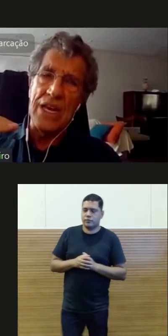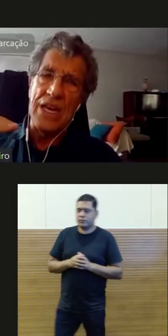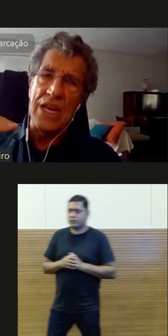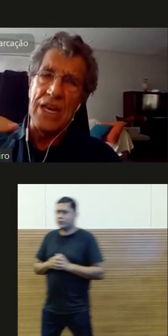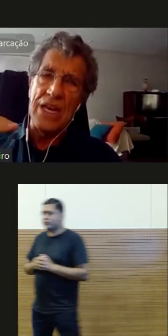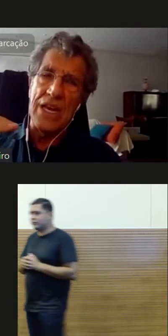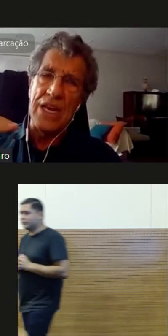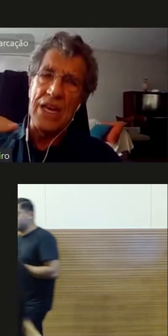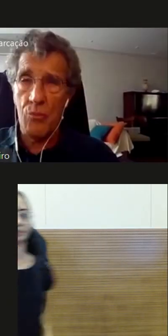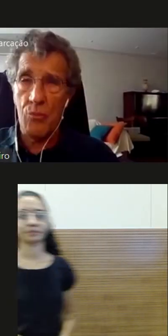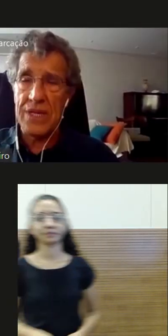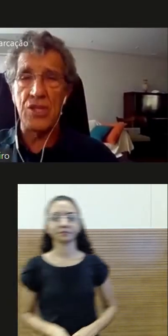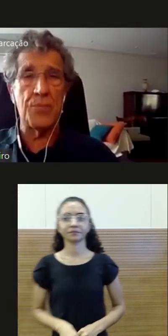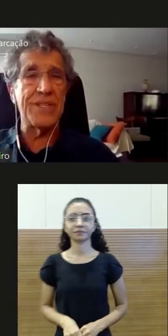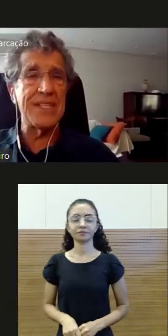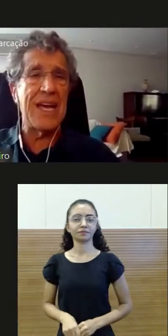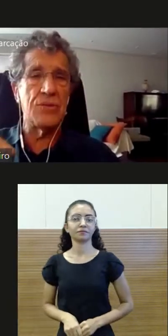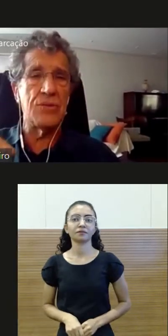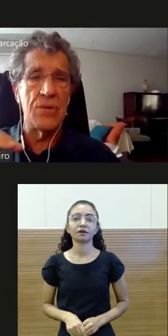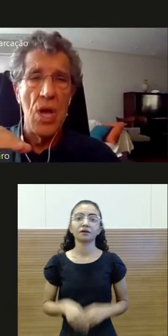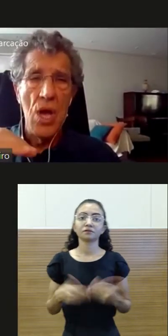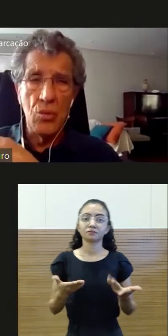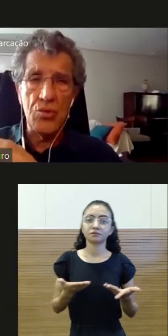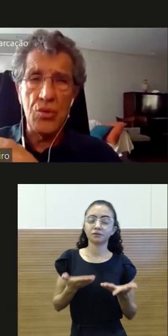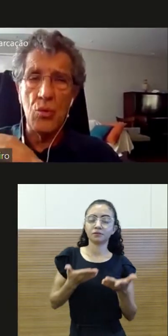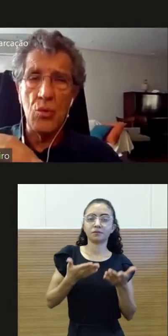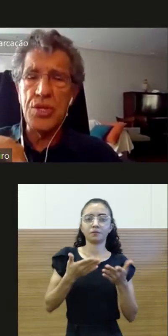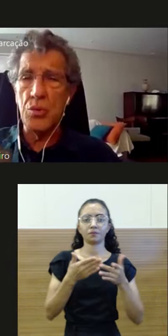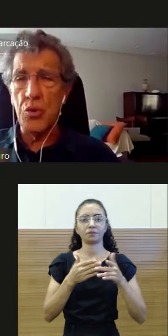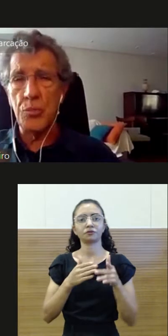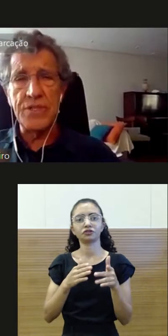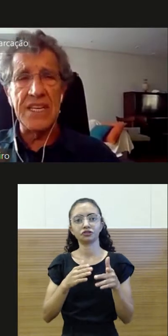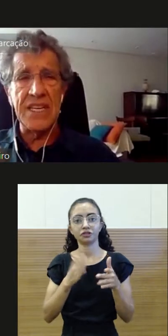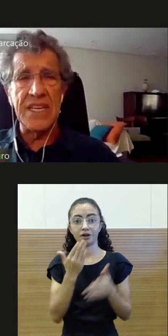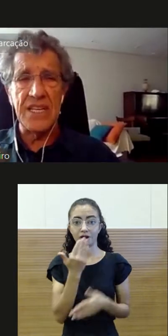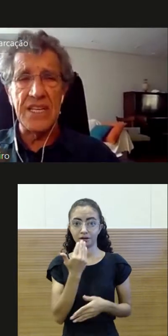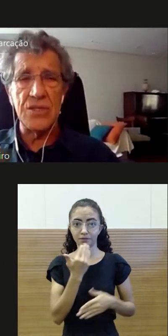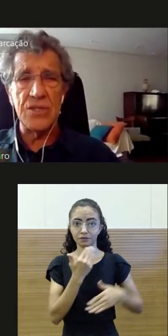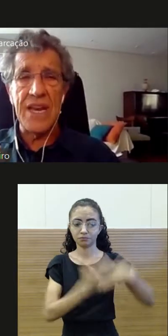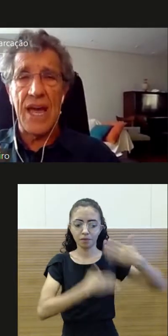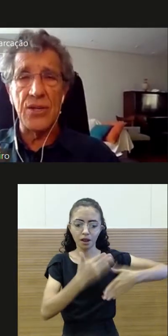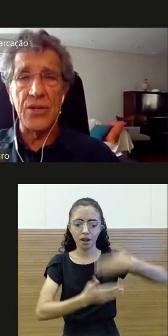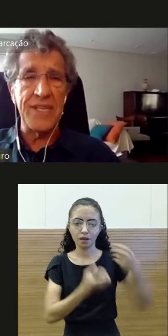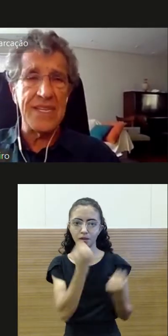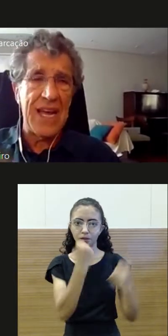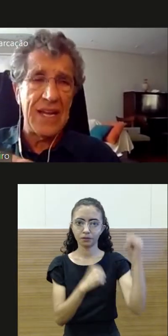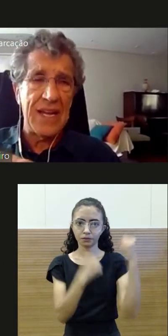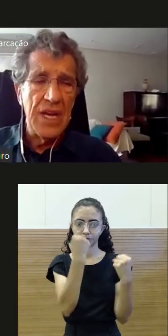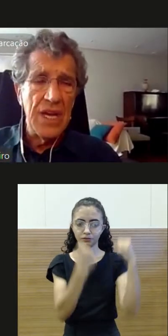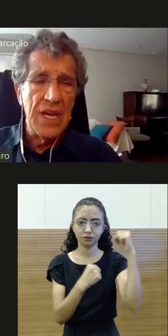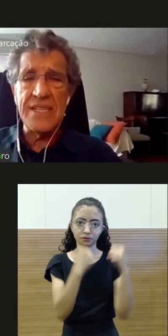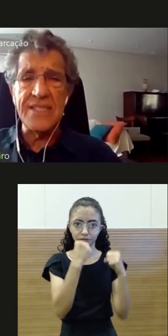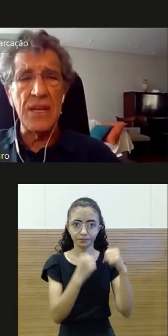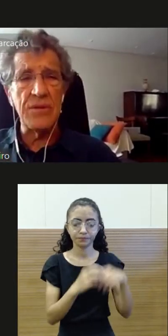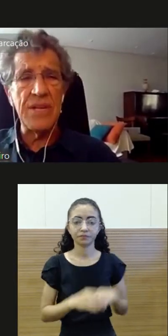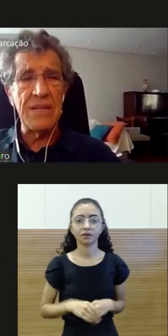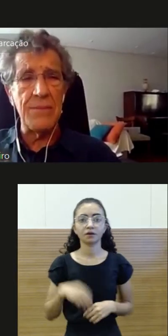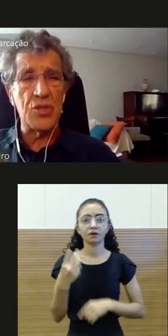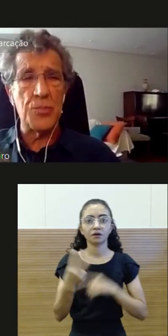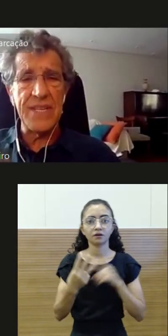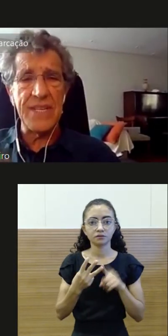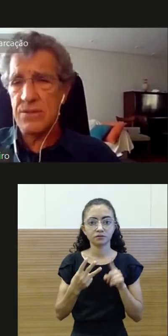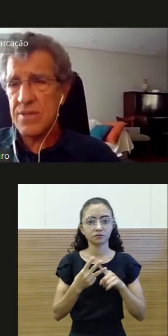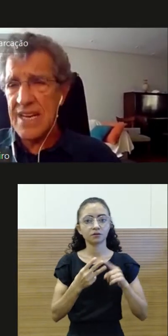new classification. Group one is minimally processed or in natura. The second is processed